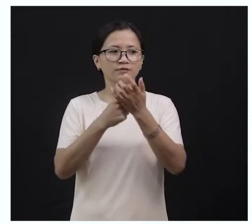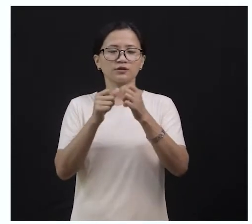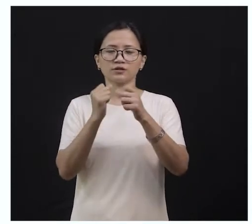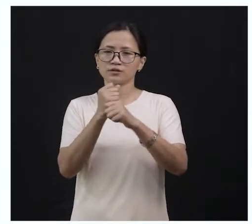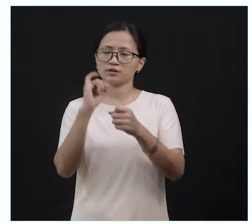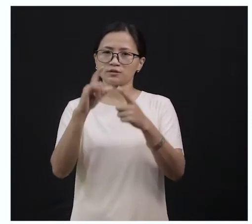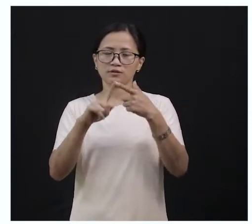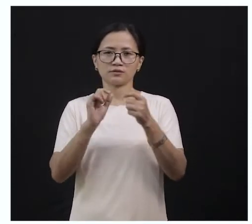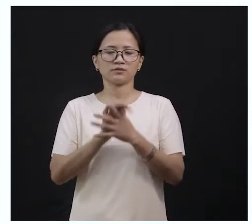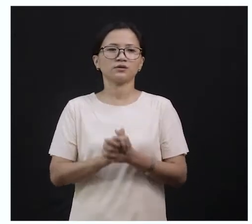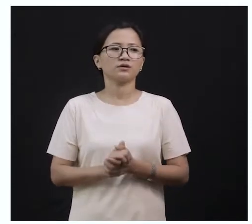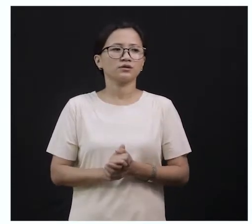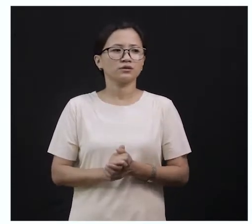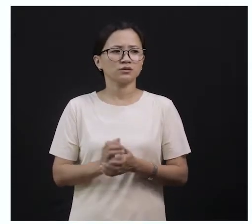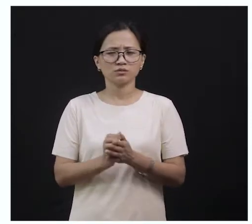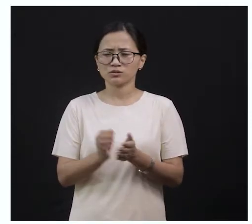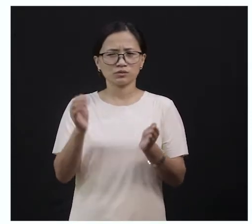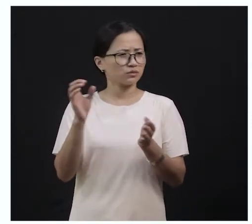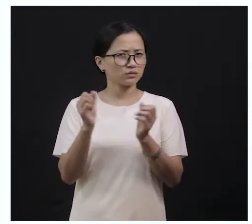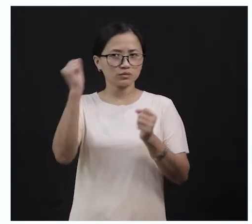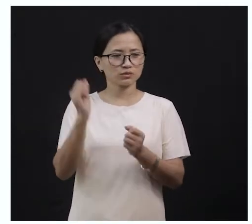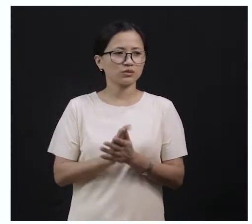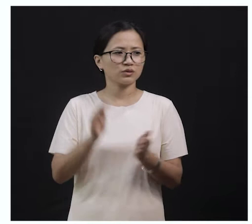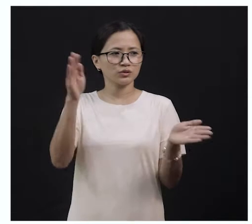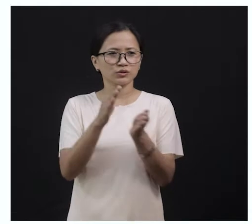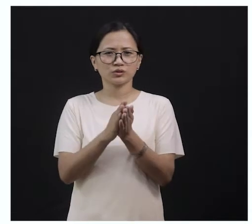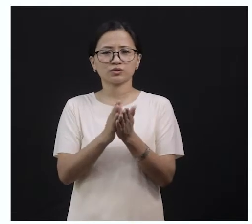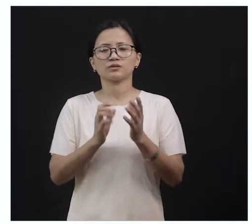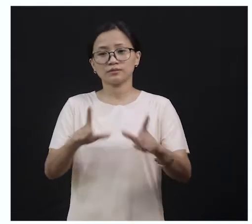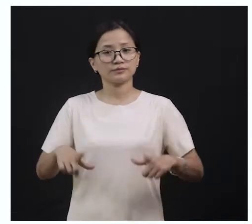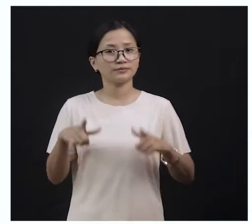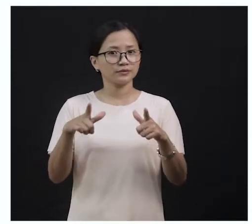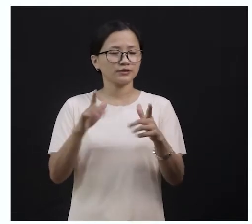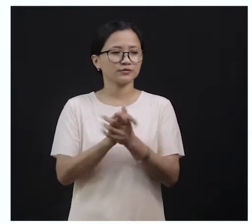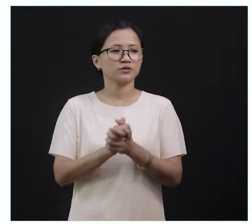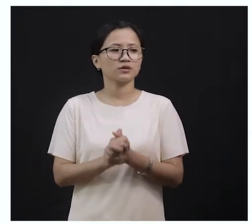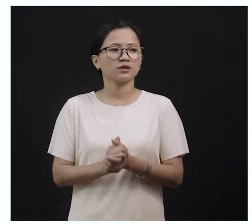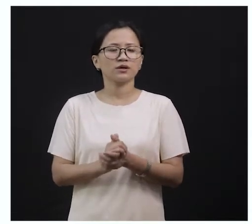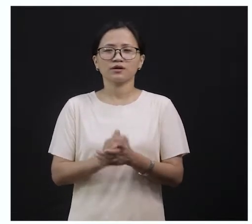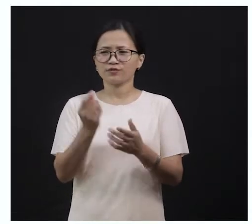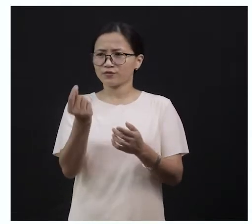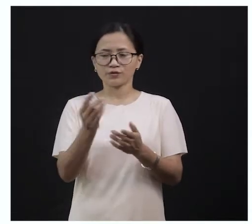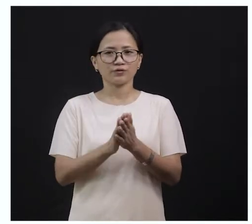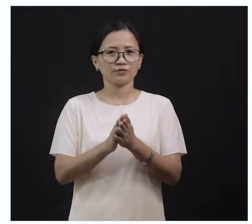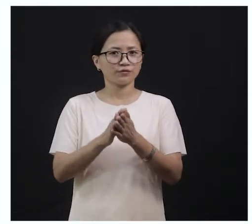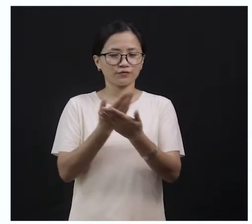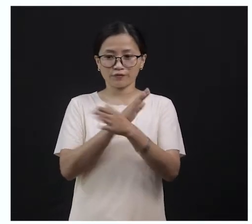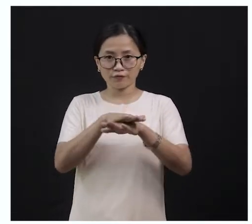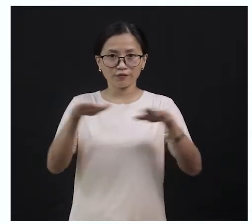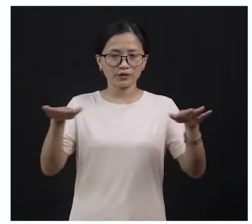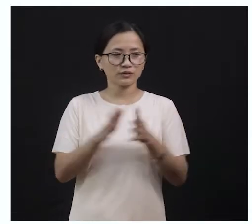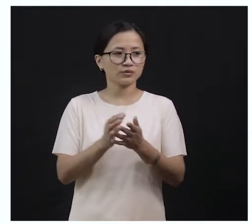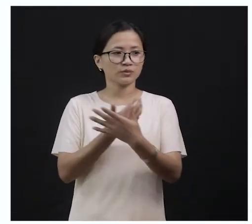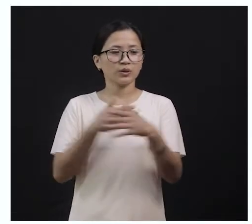fragile, so short-lived, a few flap of wings,